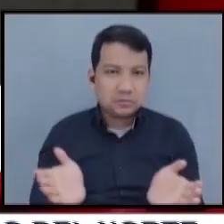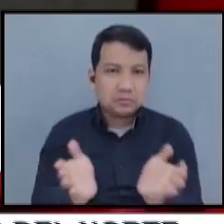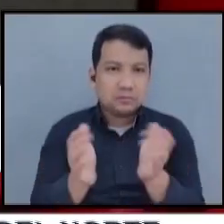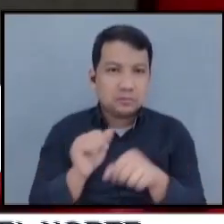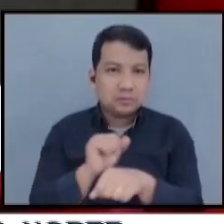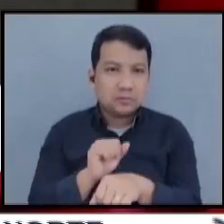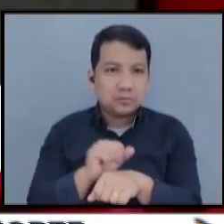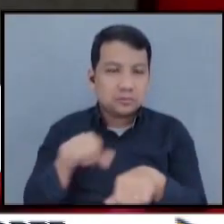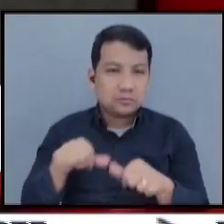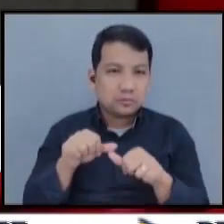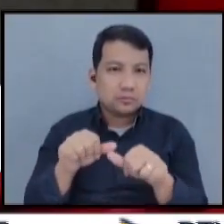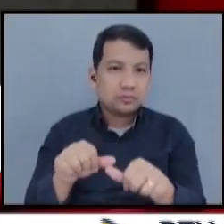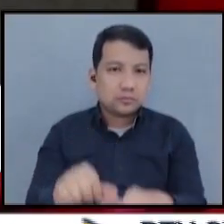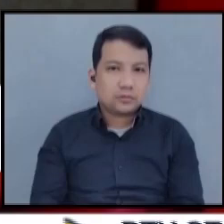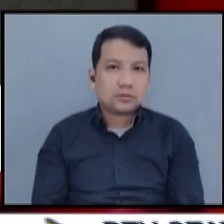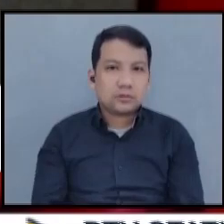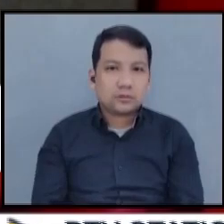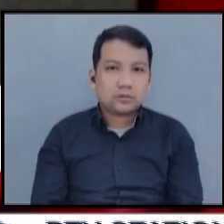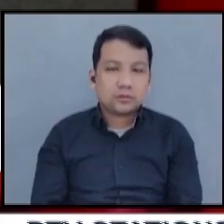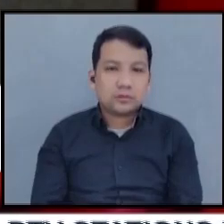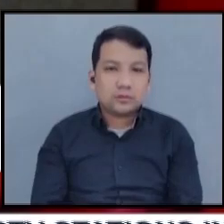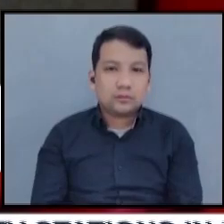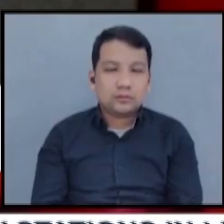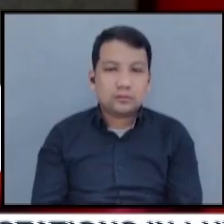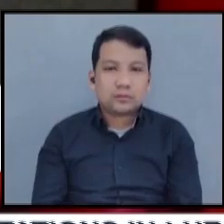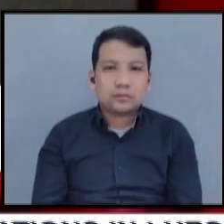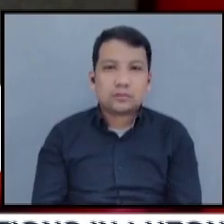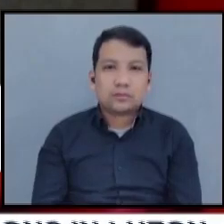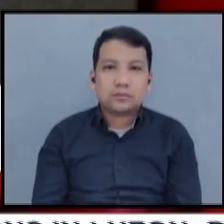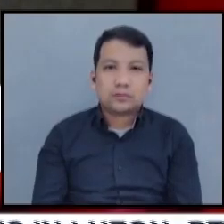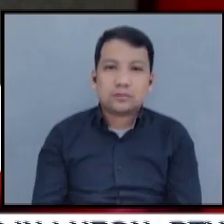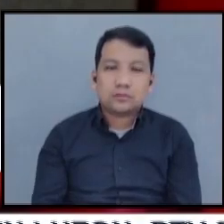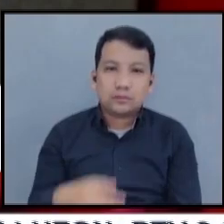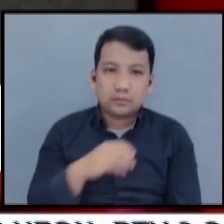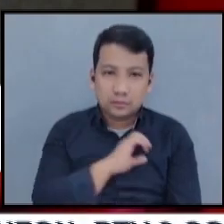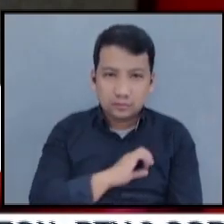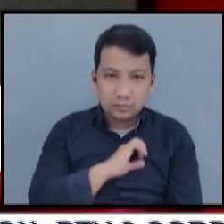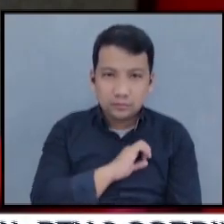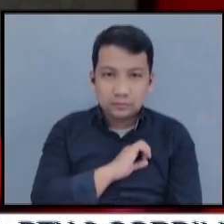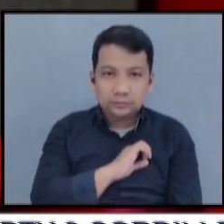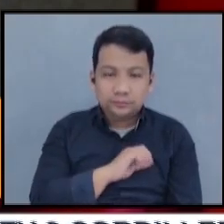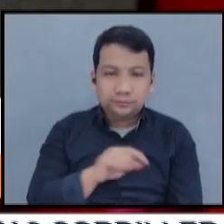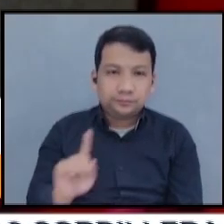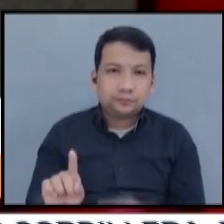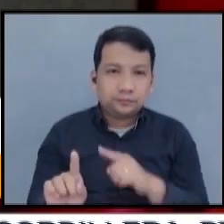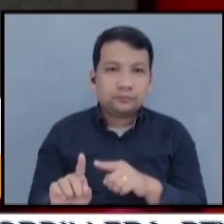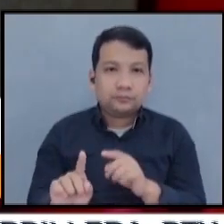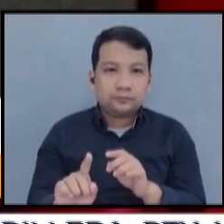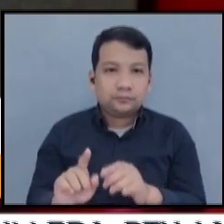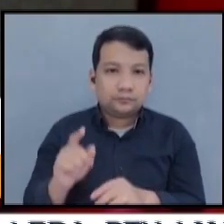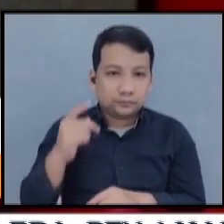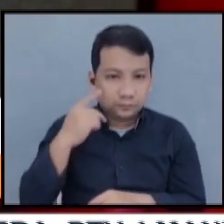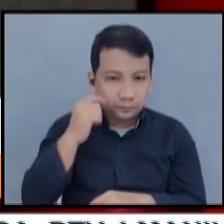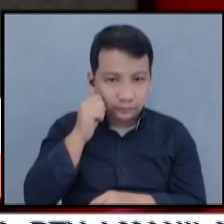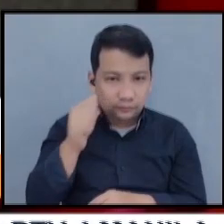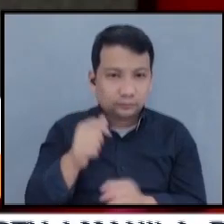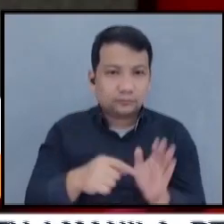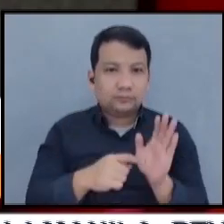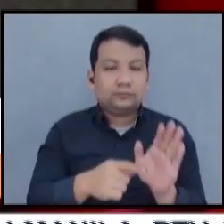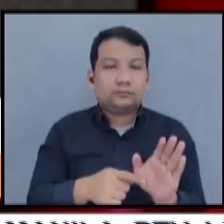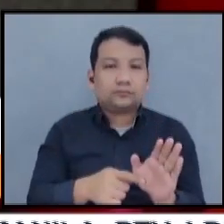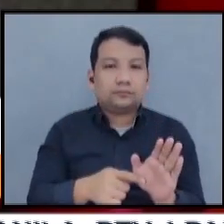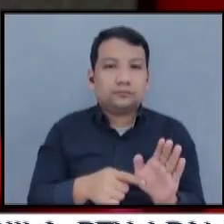Alvarez. The Committee on Ethics and Privileges finds that Representative Pantaleon D. Alvarez has